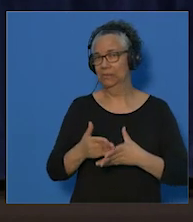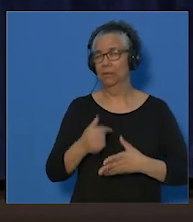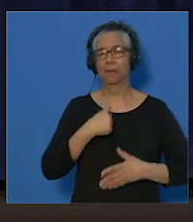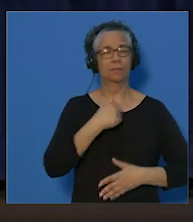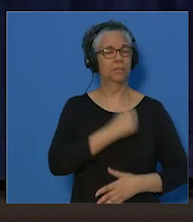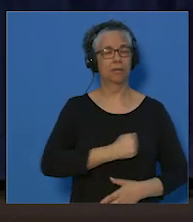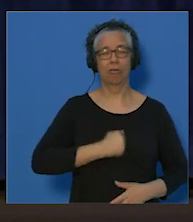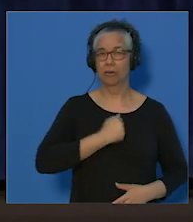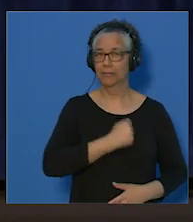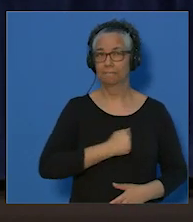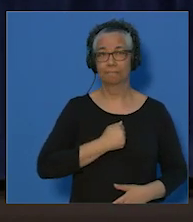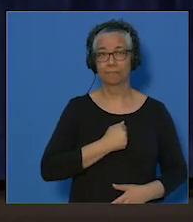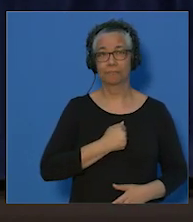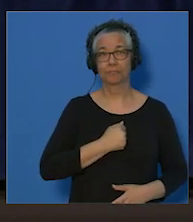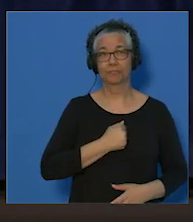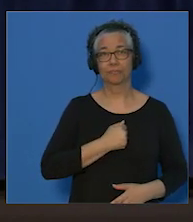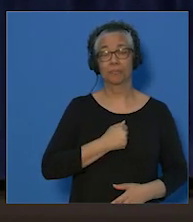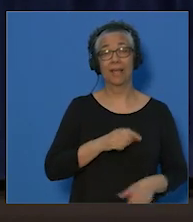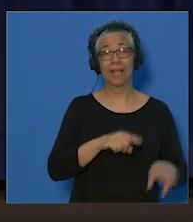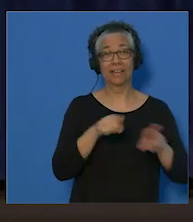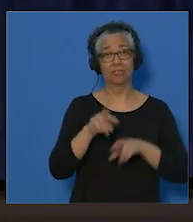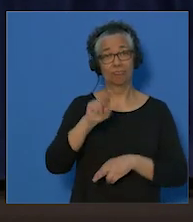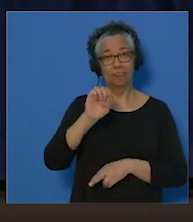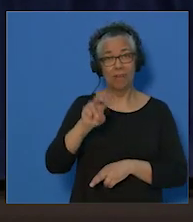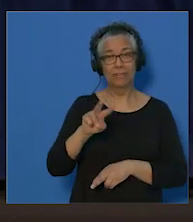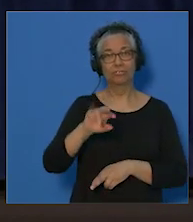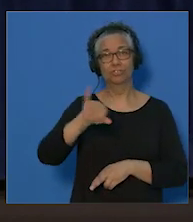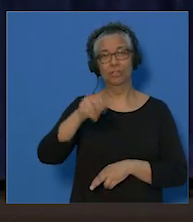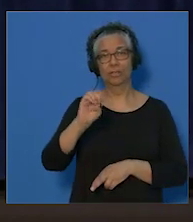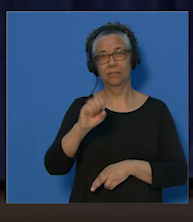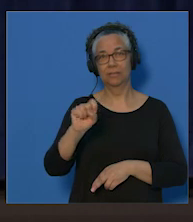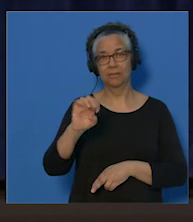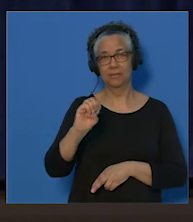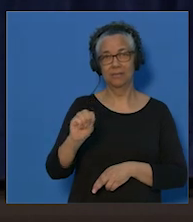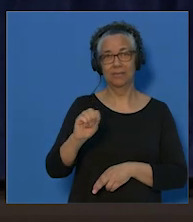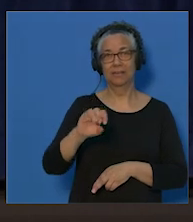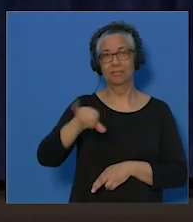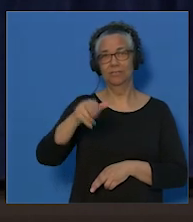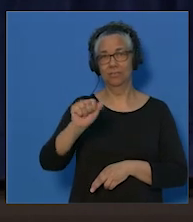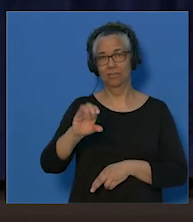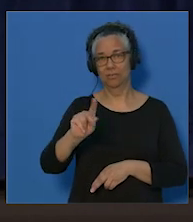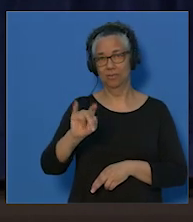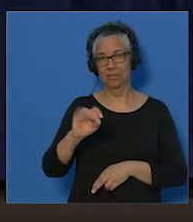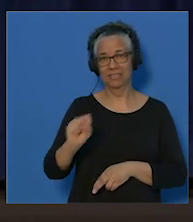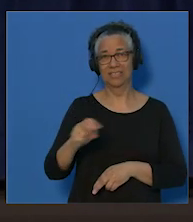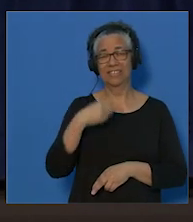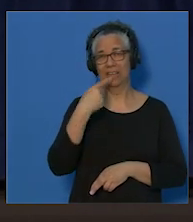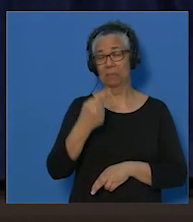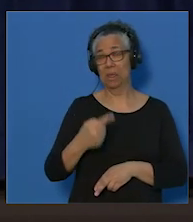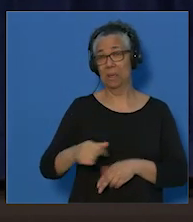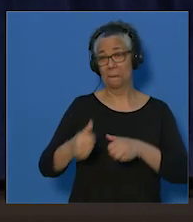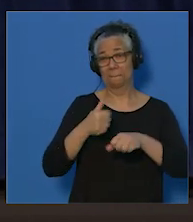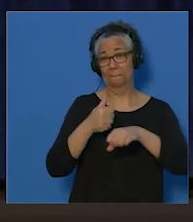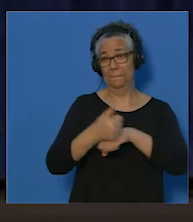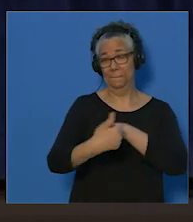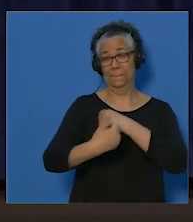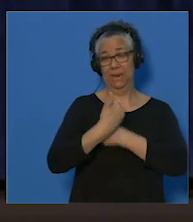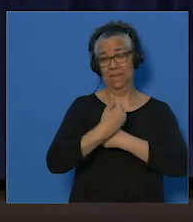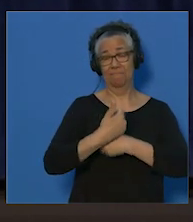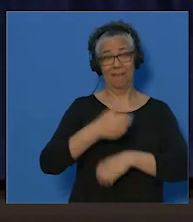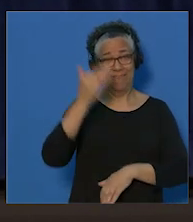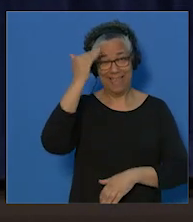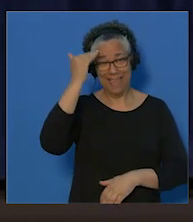sorry. As the Reverend Jesse Jackson once said, charge it to my head and not to my heart. For while we are